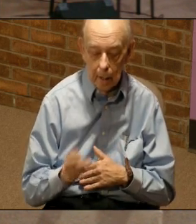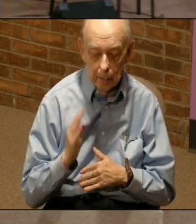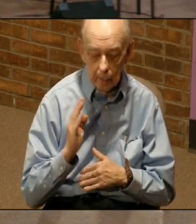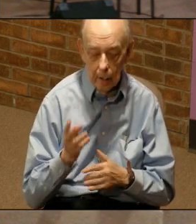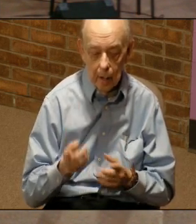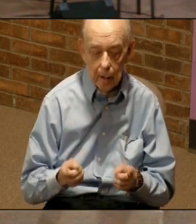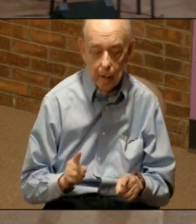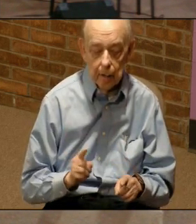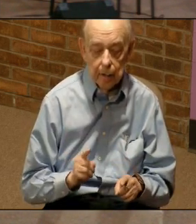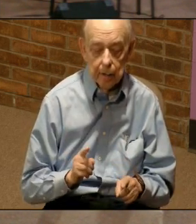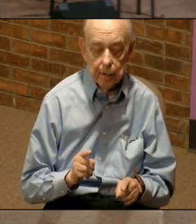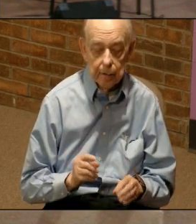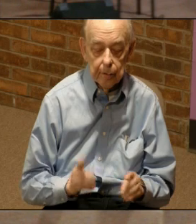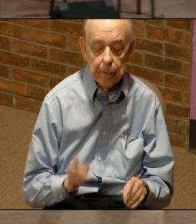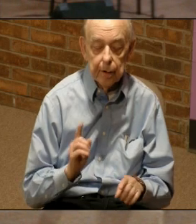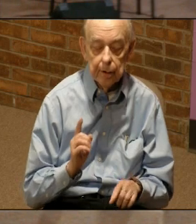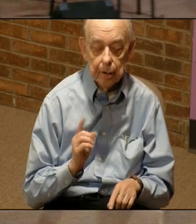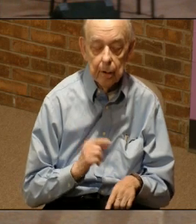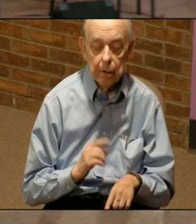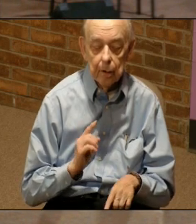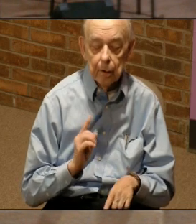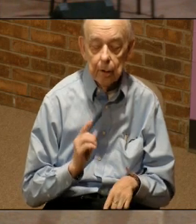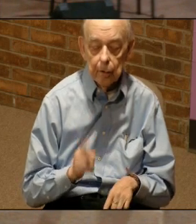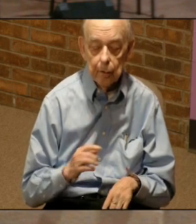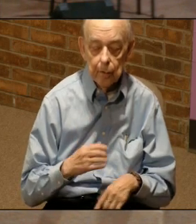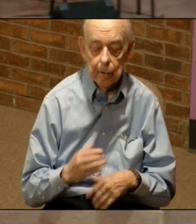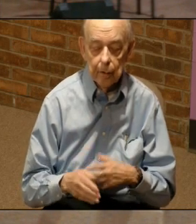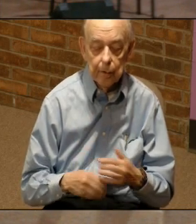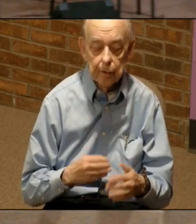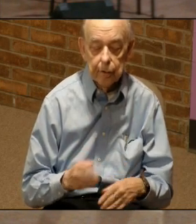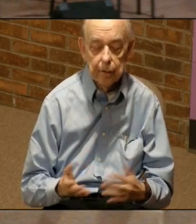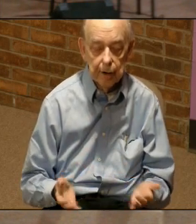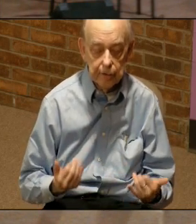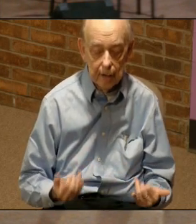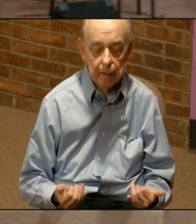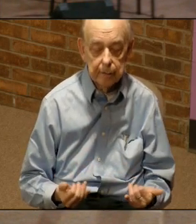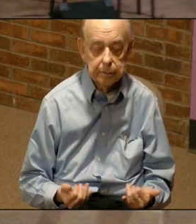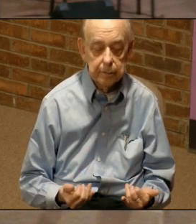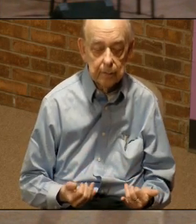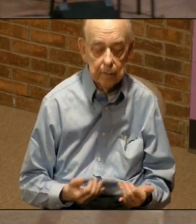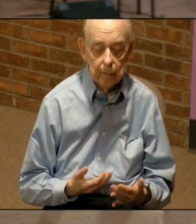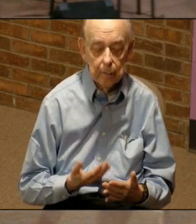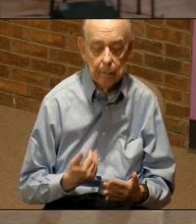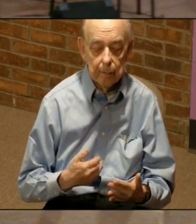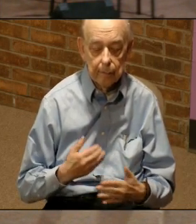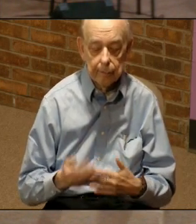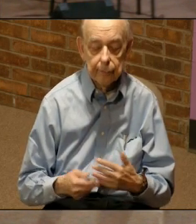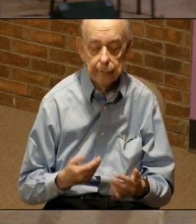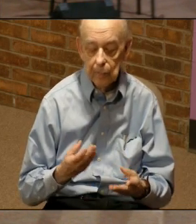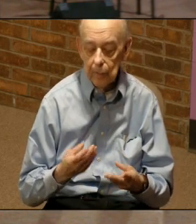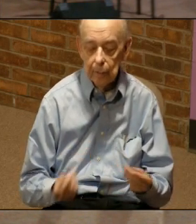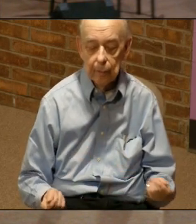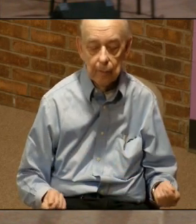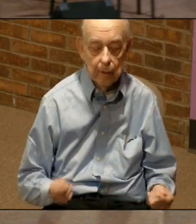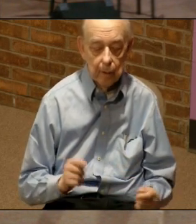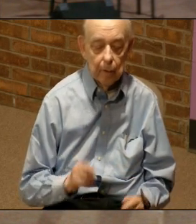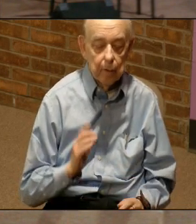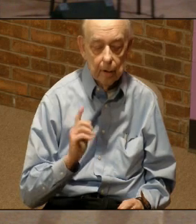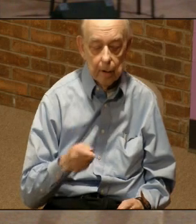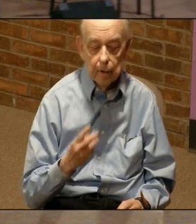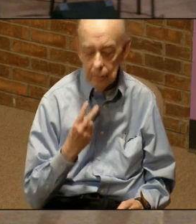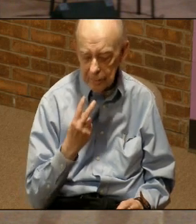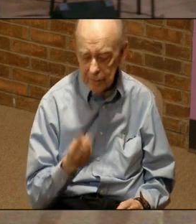happen in your generation that you're in. And before your generation passes away, you are going